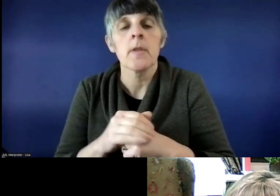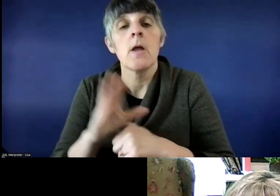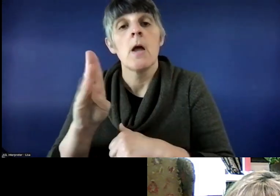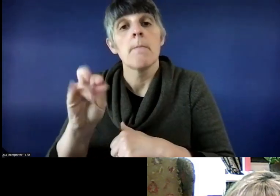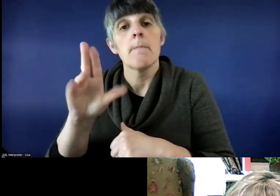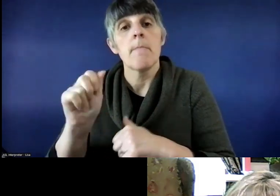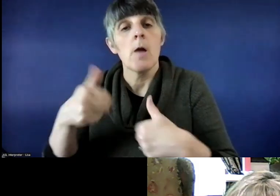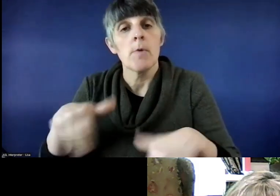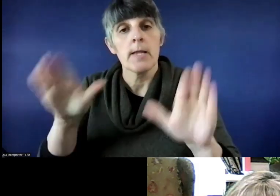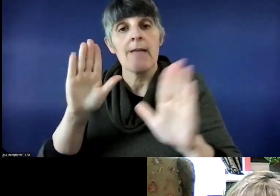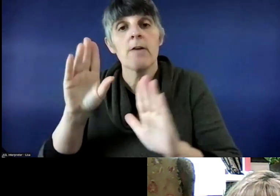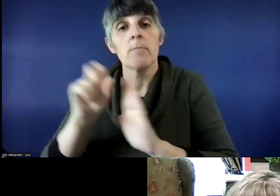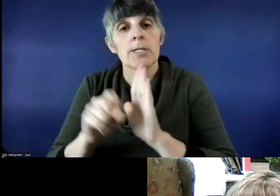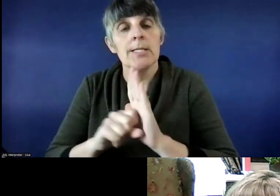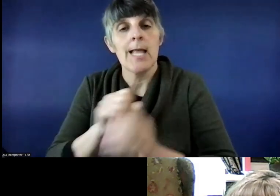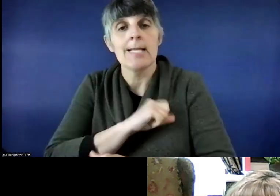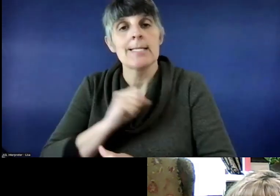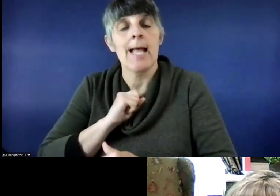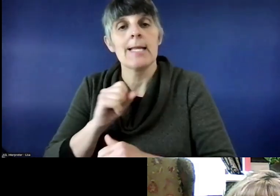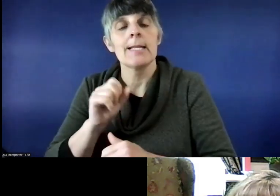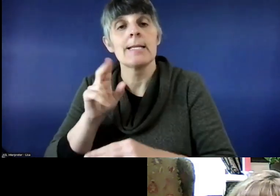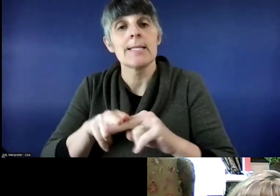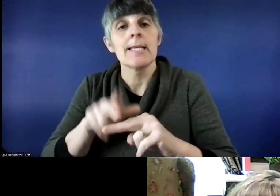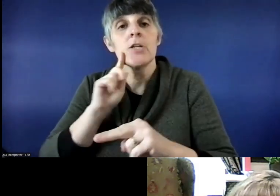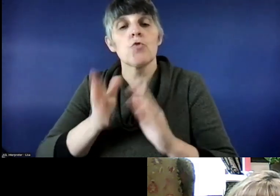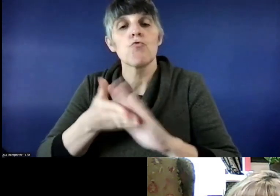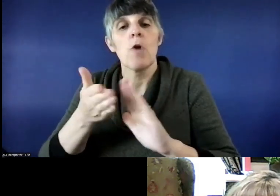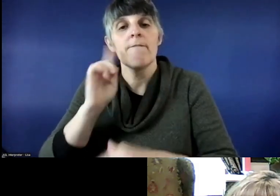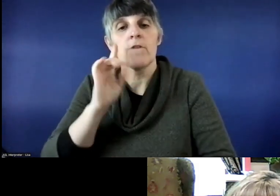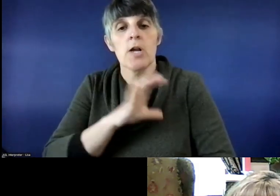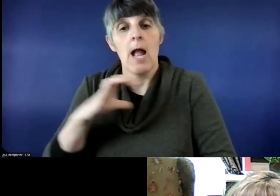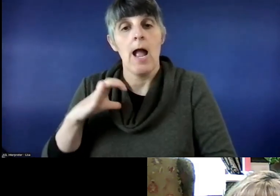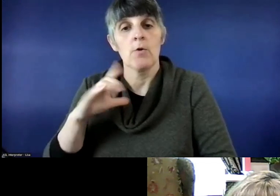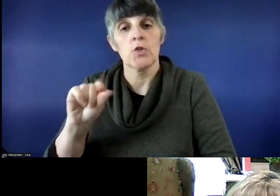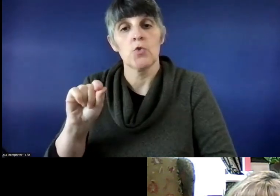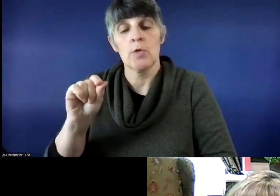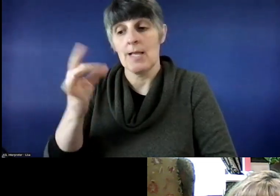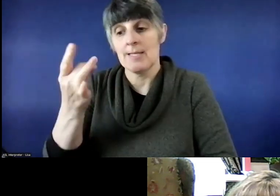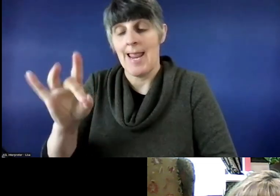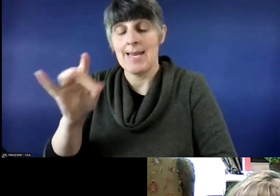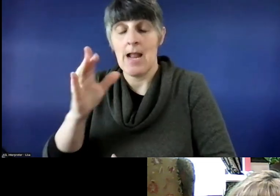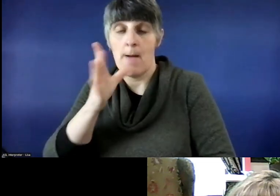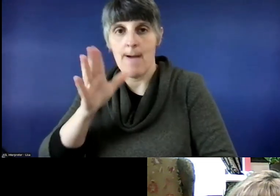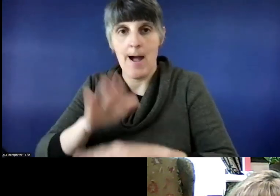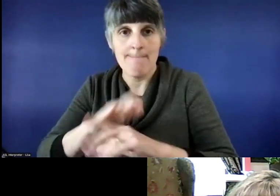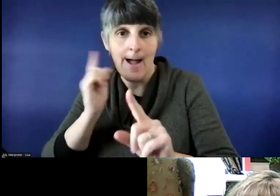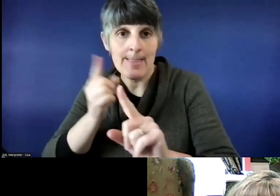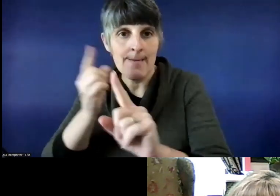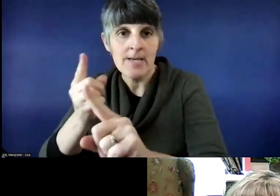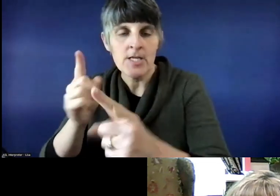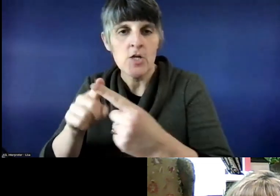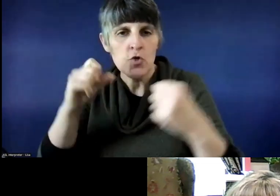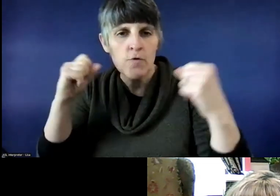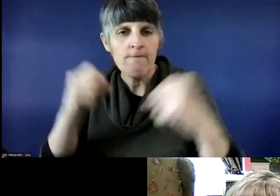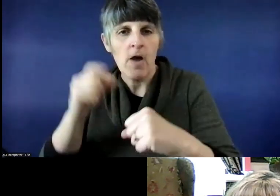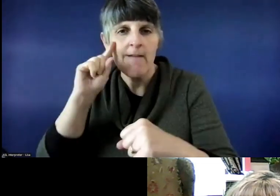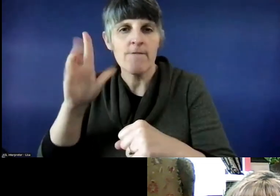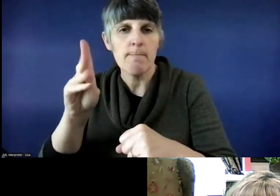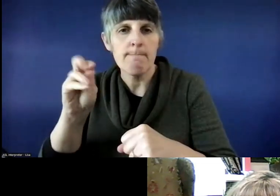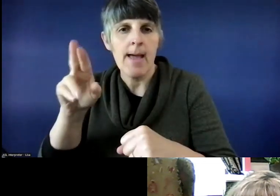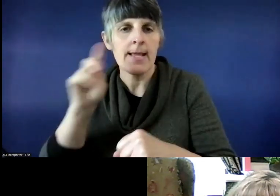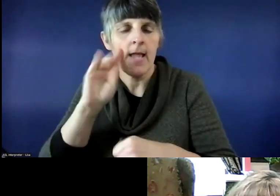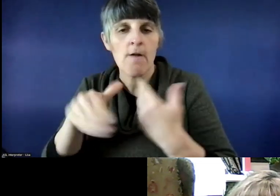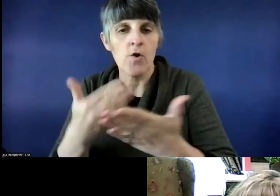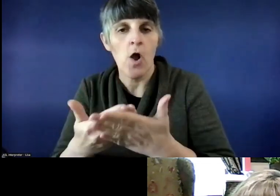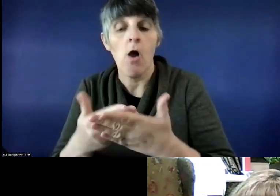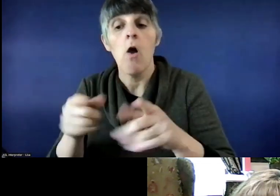gave up her state Senate seat to run for Congress in 2018 as a mom on a mission to fight for Medicare for all. She's